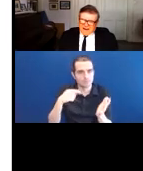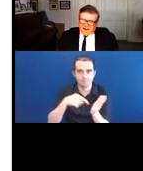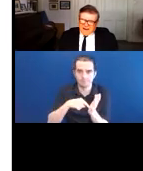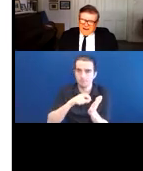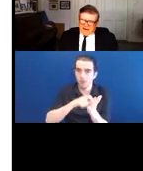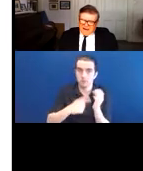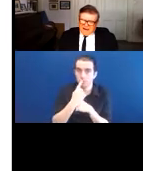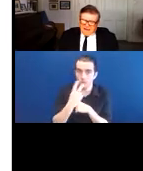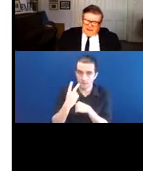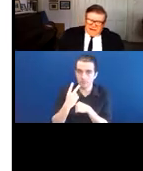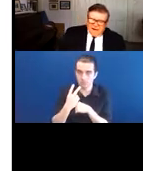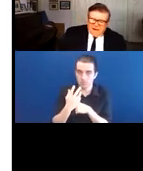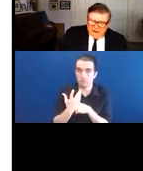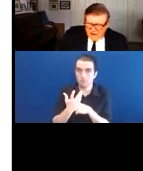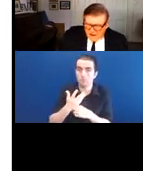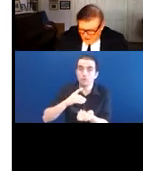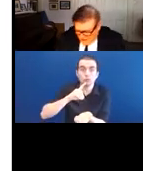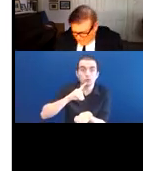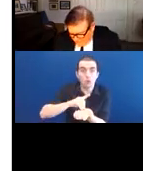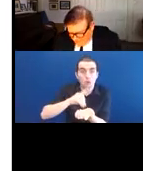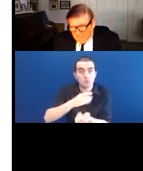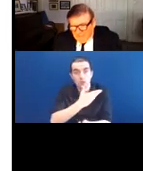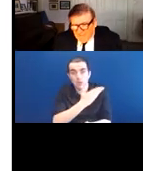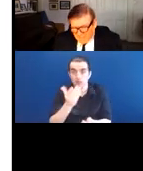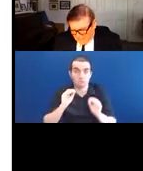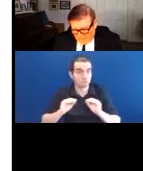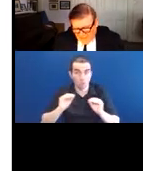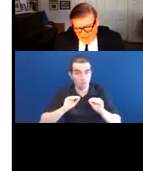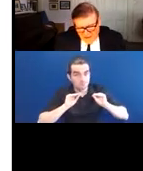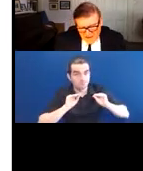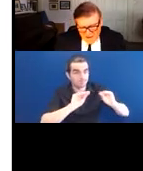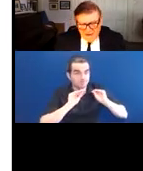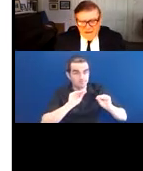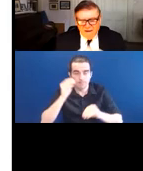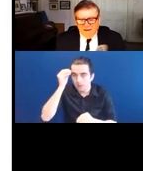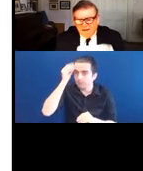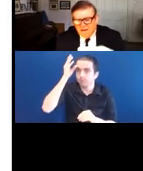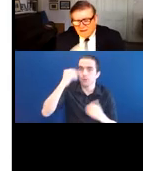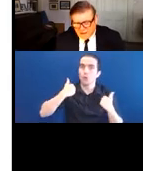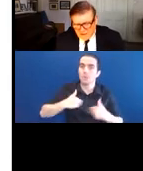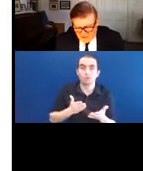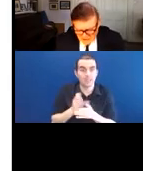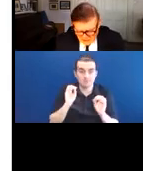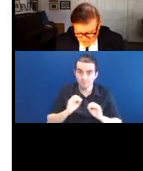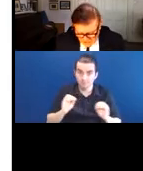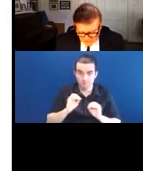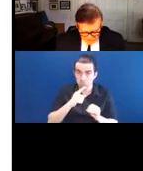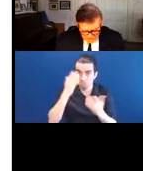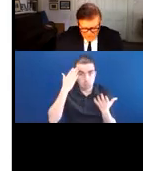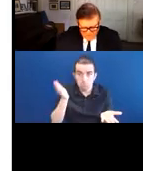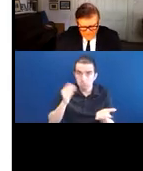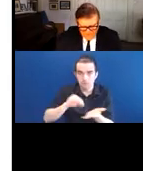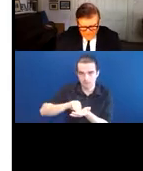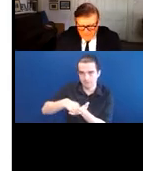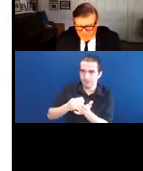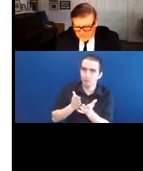about the Convention on the Rights of Persons with Disabilities. So we have to engage with them and make them understand about the paradigm shift.